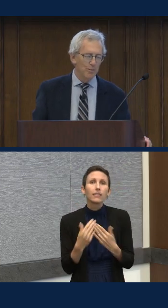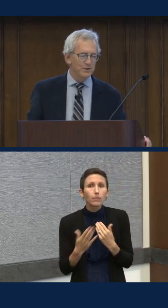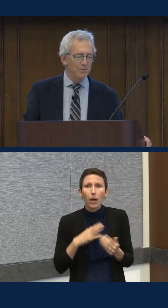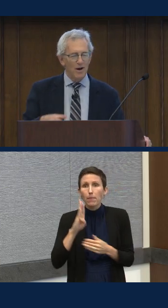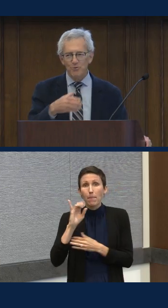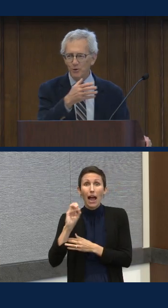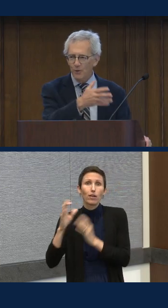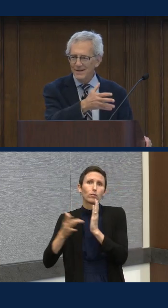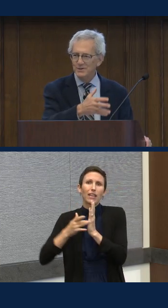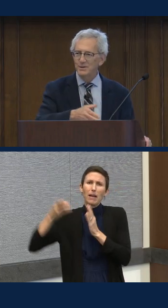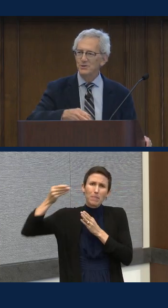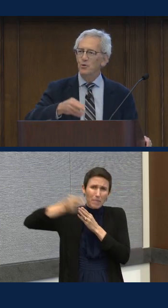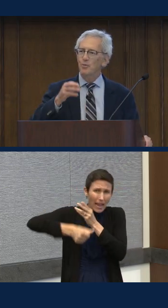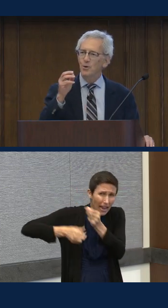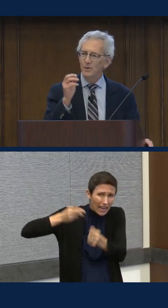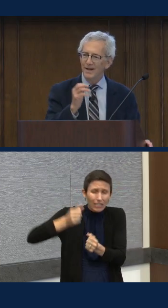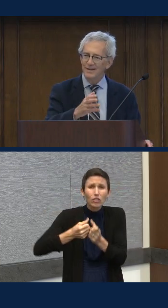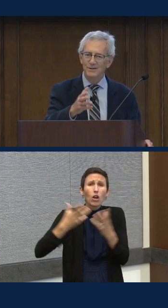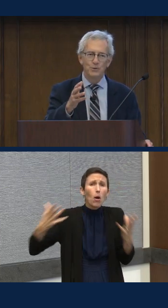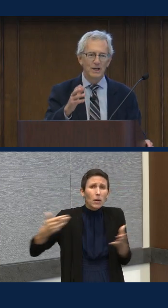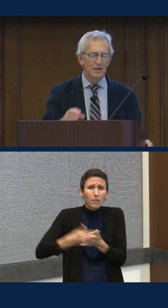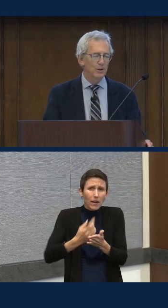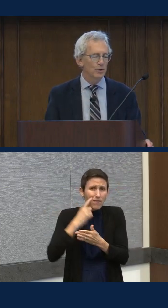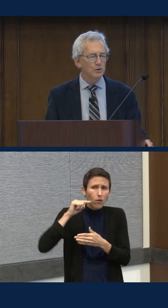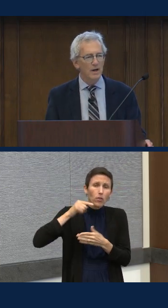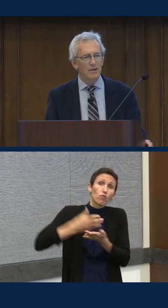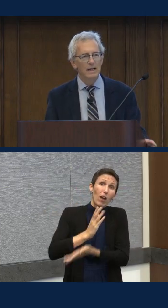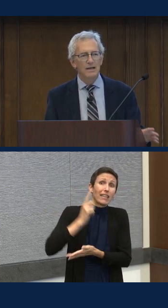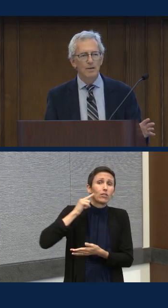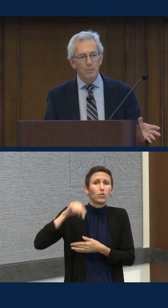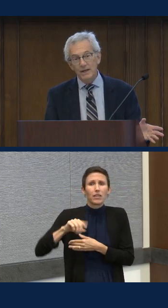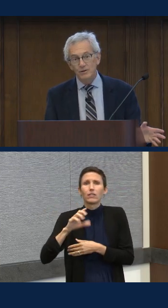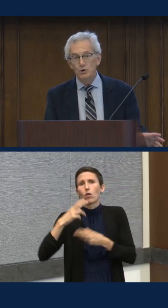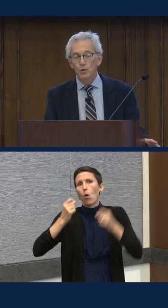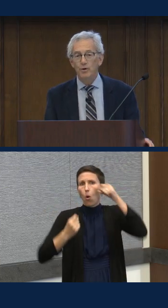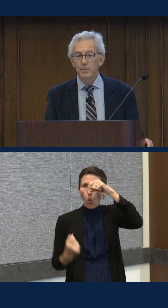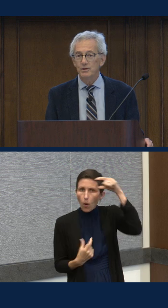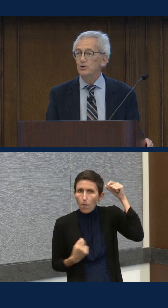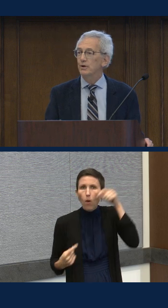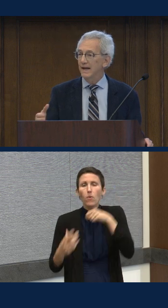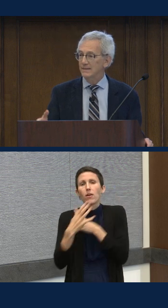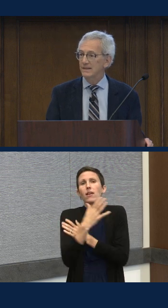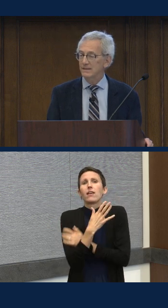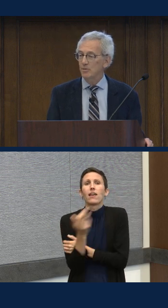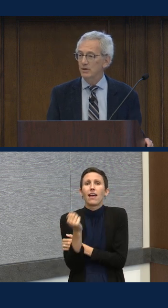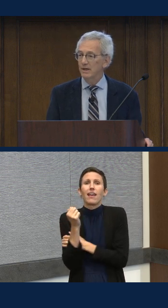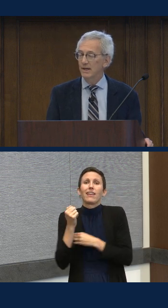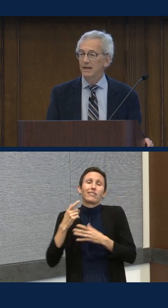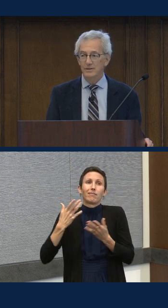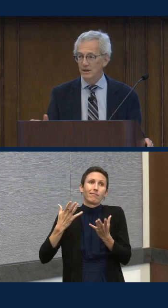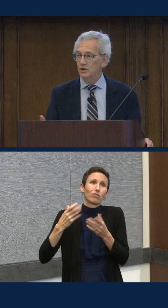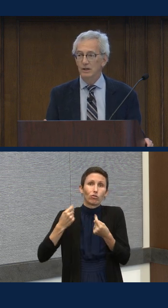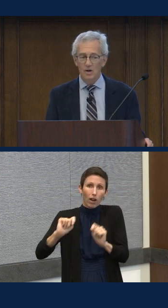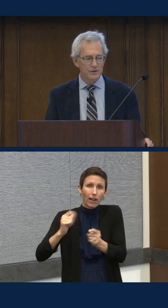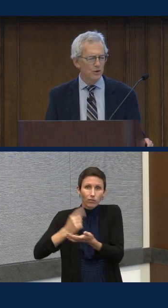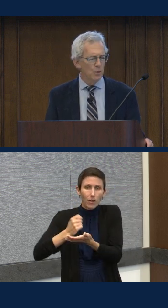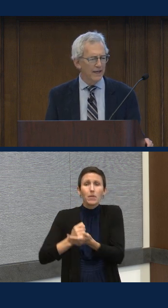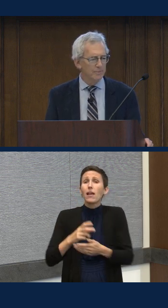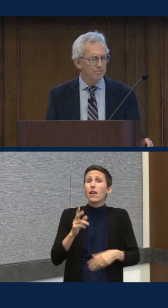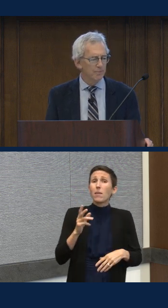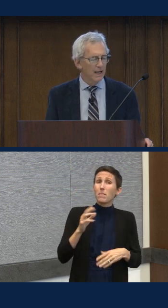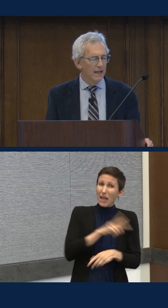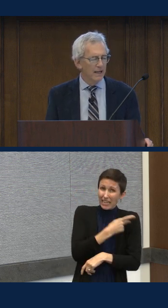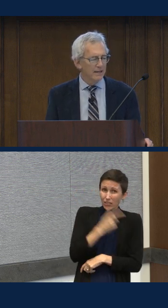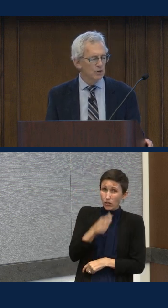an enormous amount for the rights to this hormone and doing a clinical trial, patients who were administered excess leptin essentially lost no